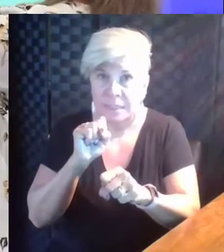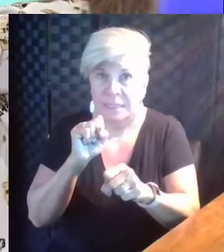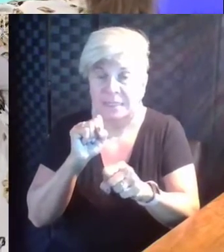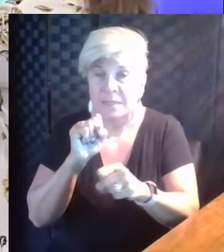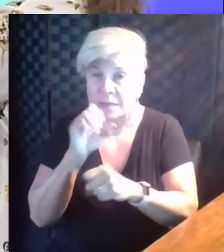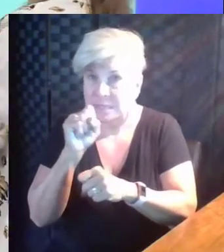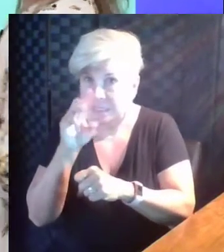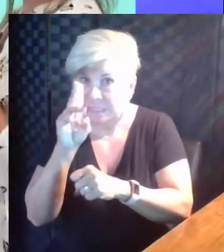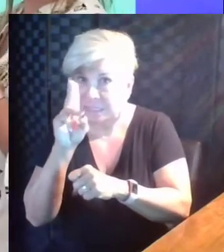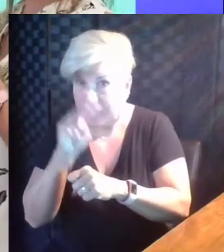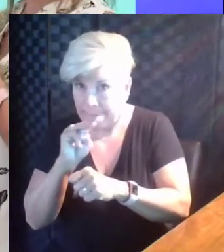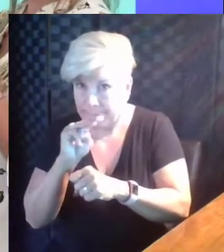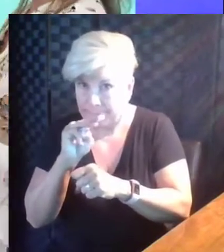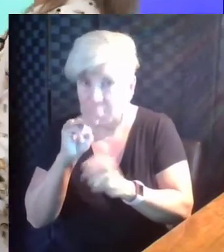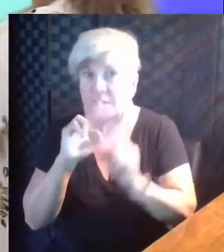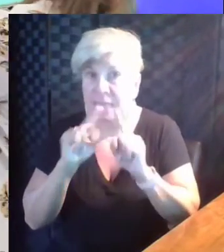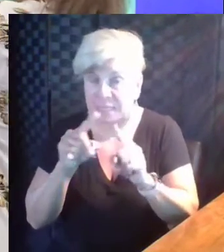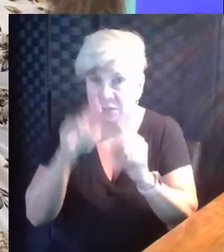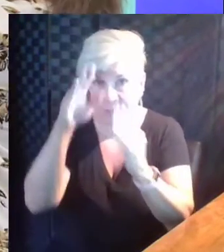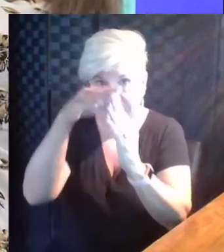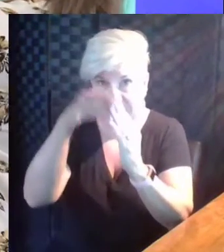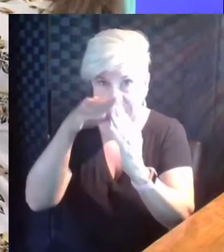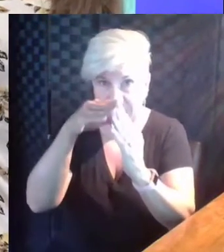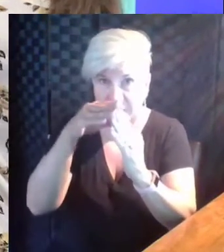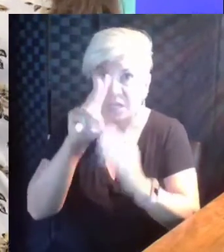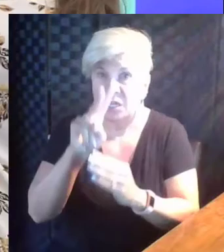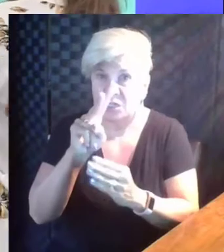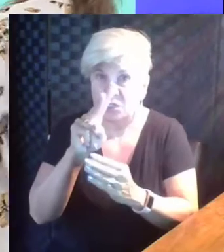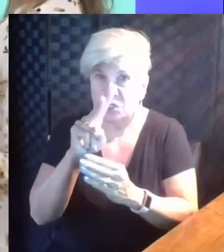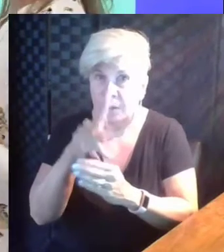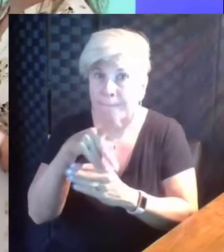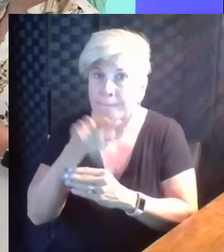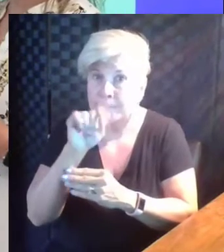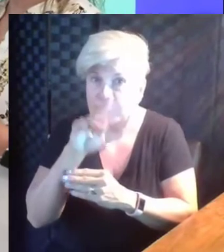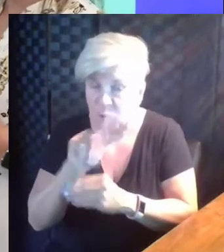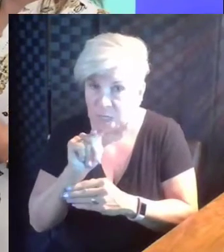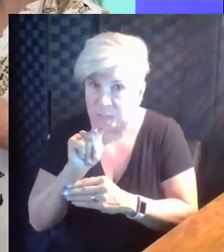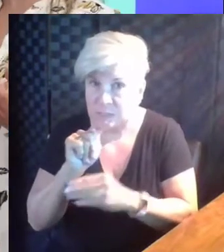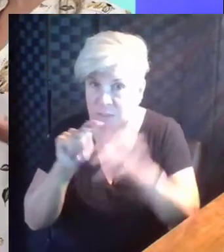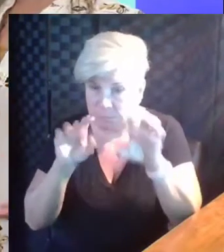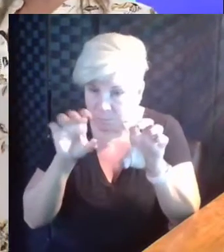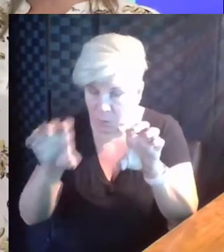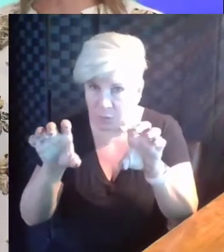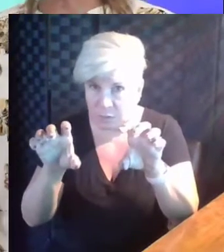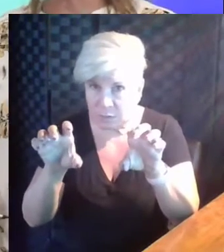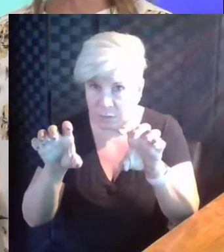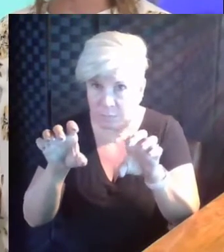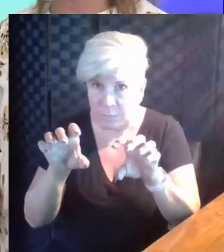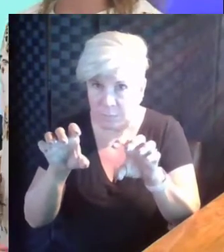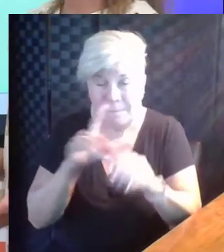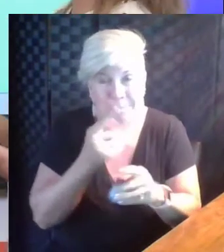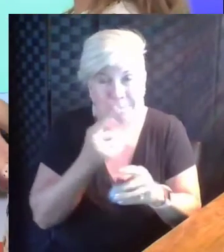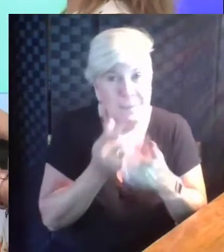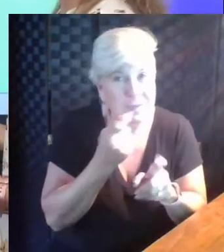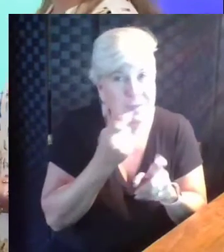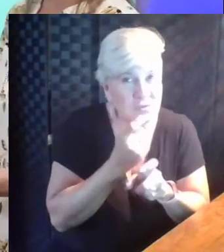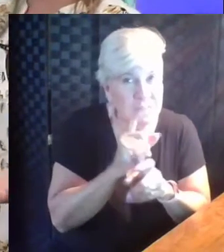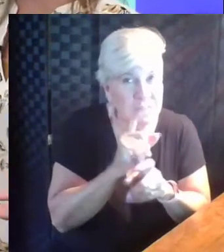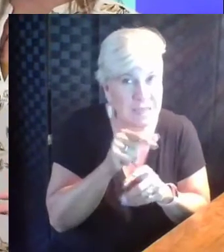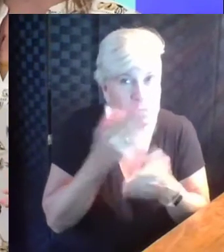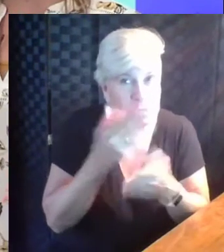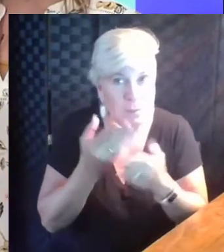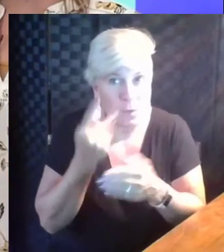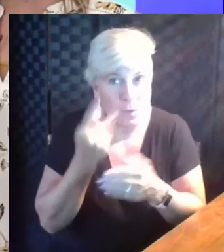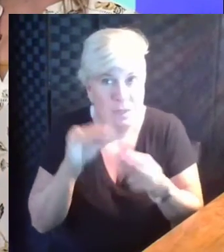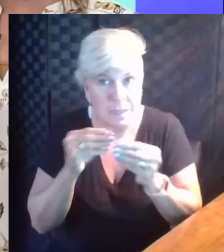our sum, that's going to go on top, and our two parts, and we're going to put them on the bottom. Now this could get a little tricky later because what if one of those